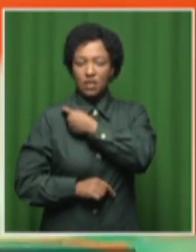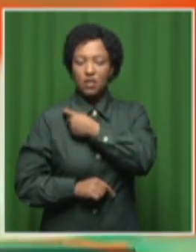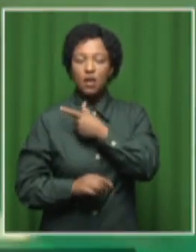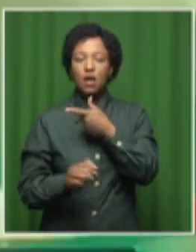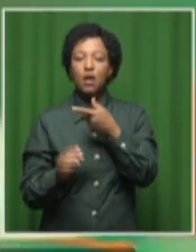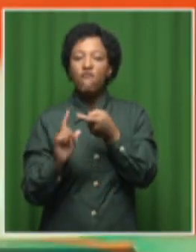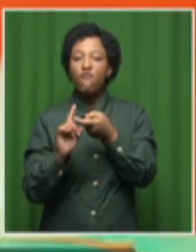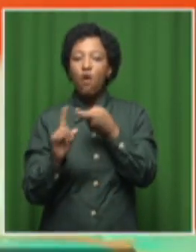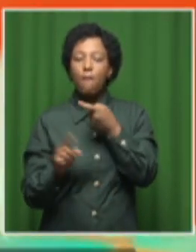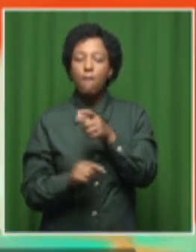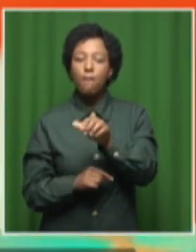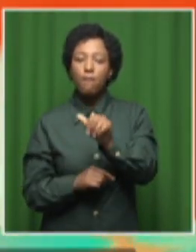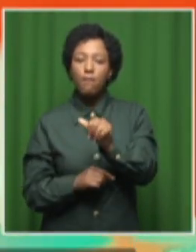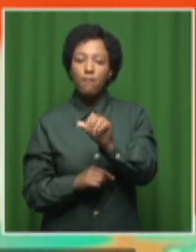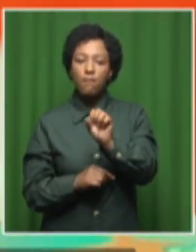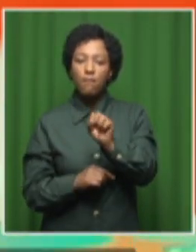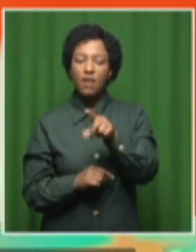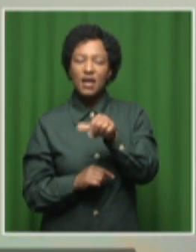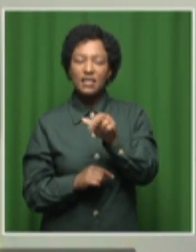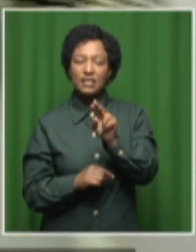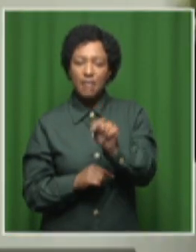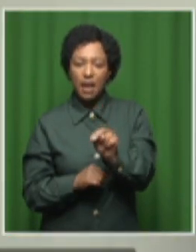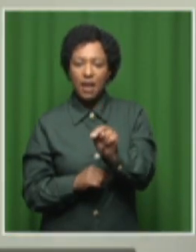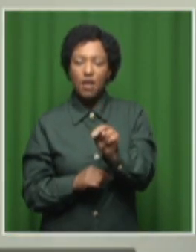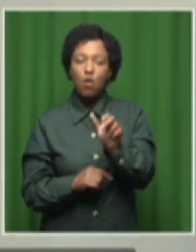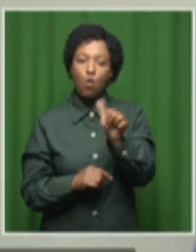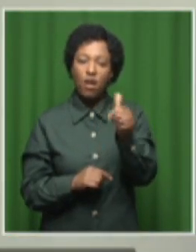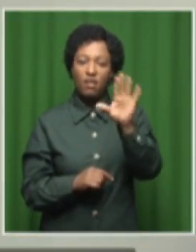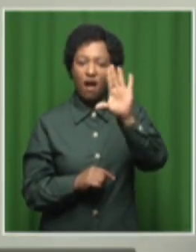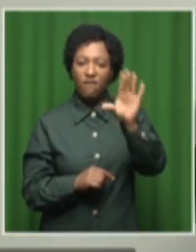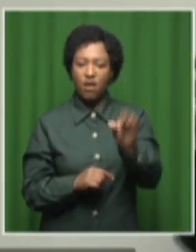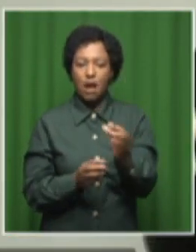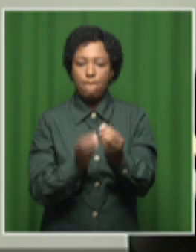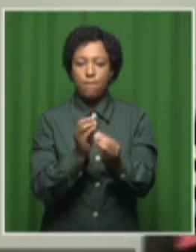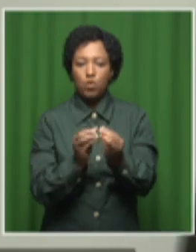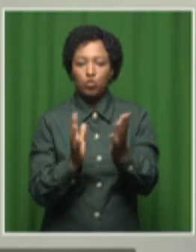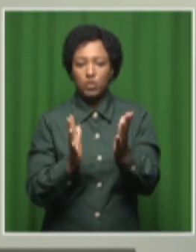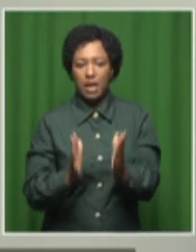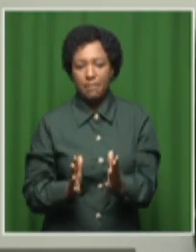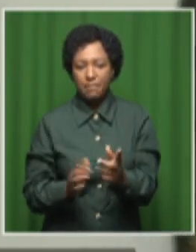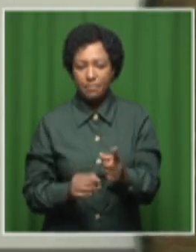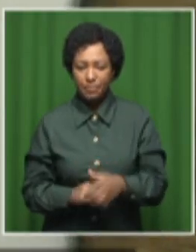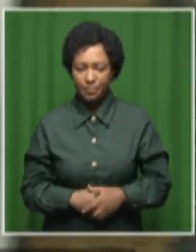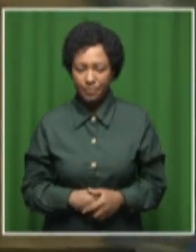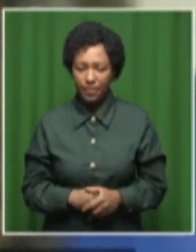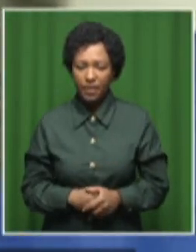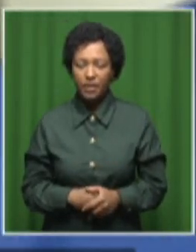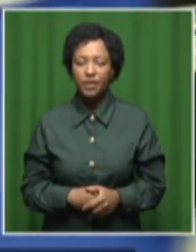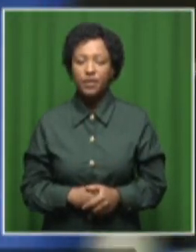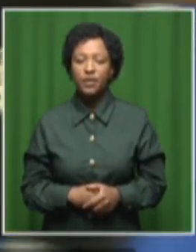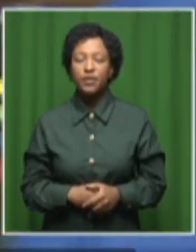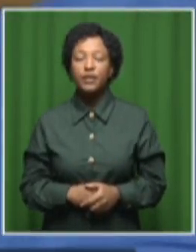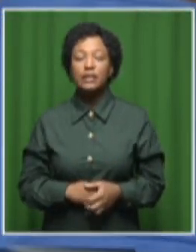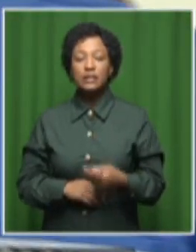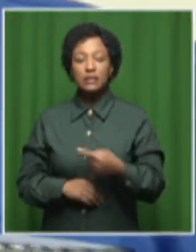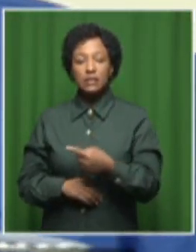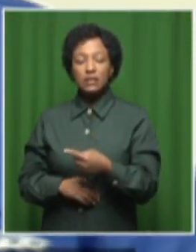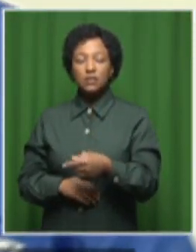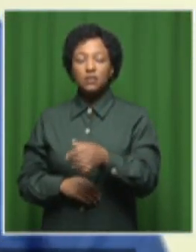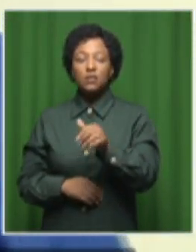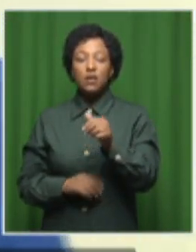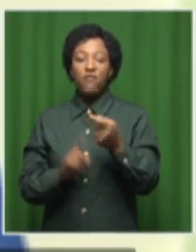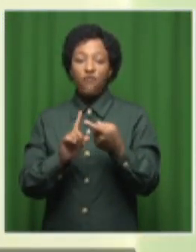or from any other African producer for that matter. All right, so thank you so much indeed for your time, Stavros there from Aspen, really talking about